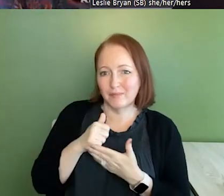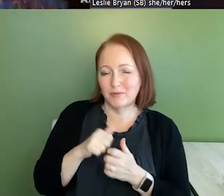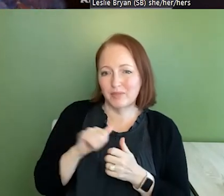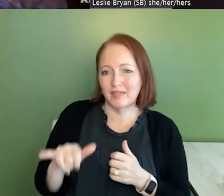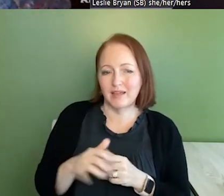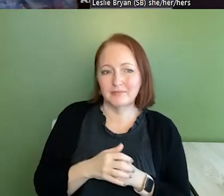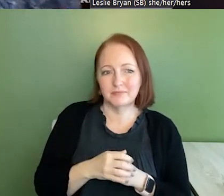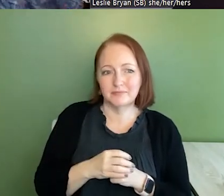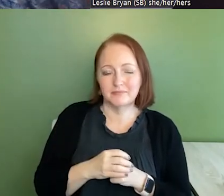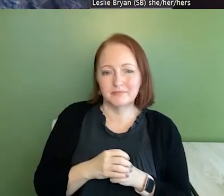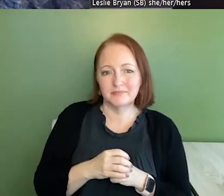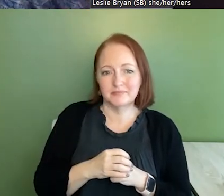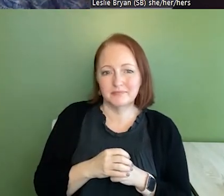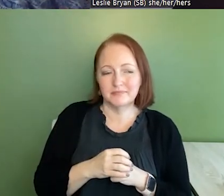So,